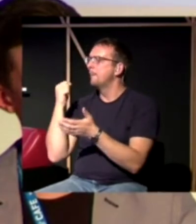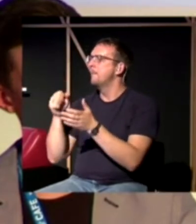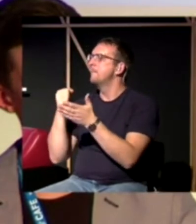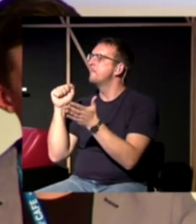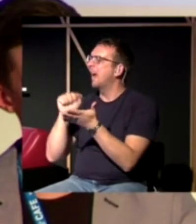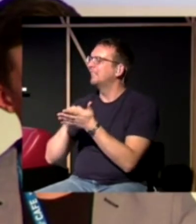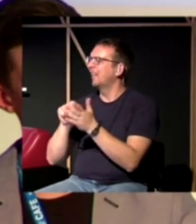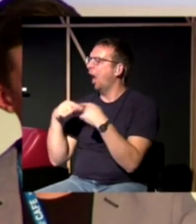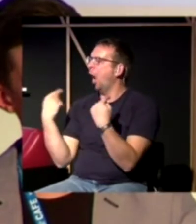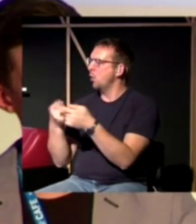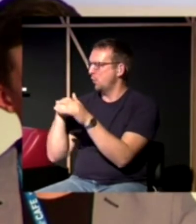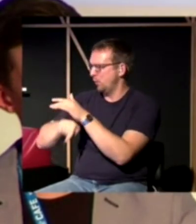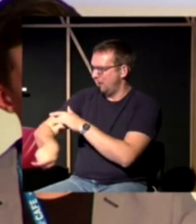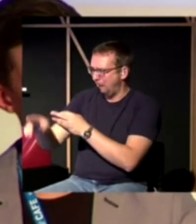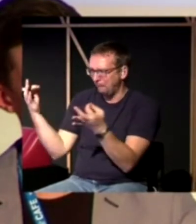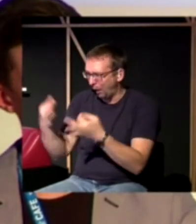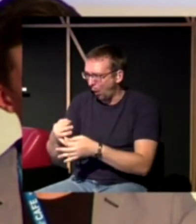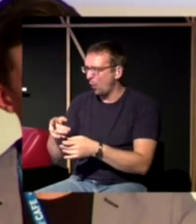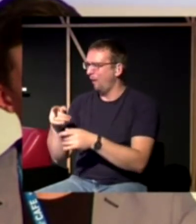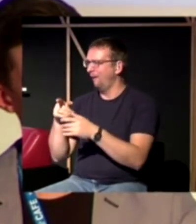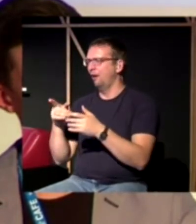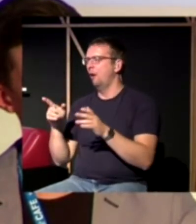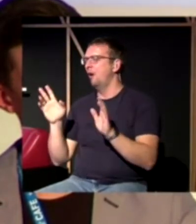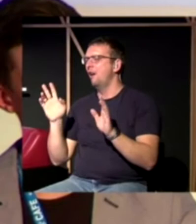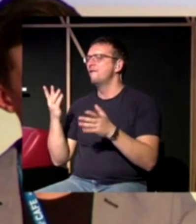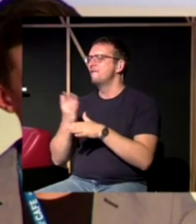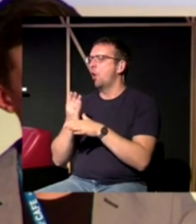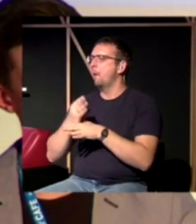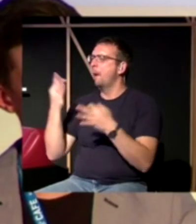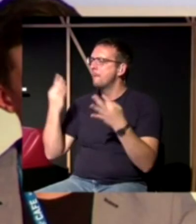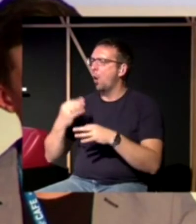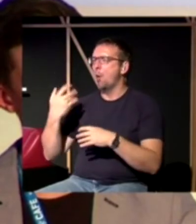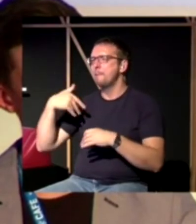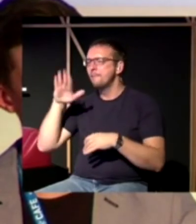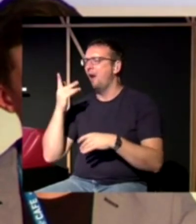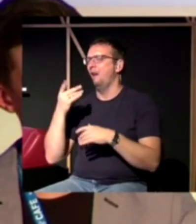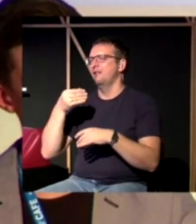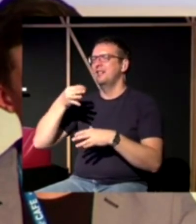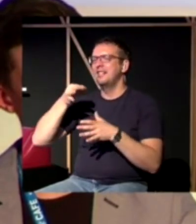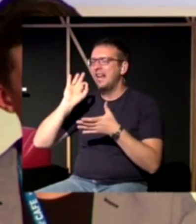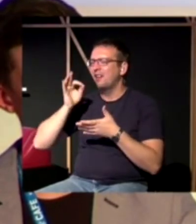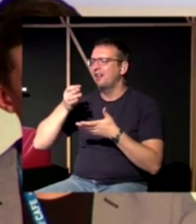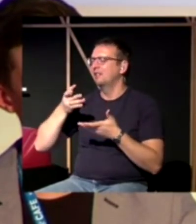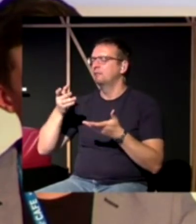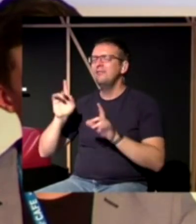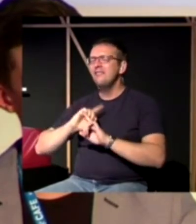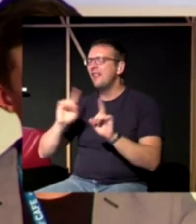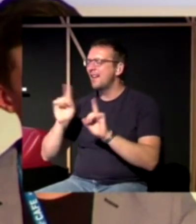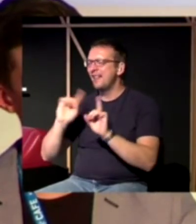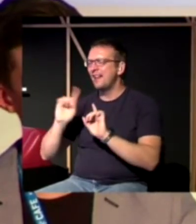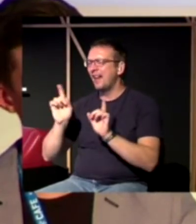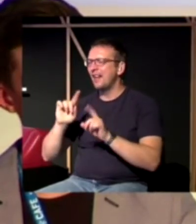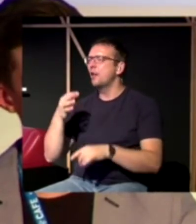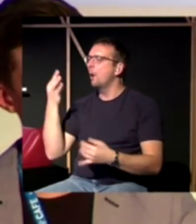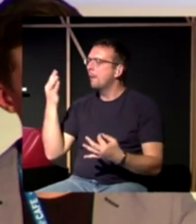There is no cost. Once you have done the outlay for the equipment, you've done the training, the volunteers are just that. Such